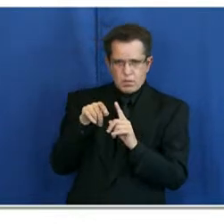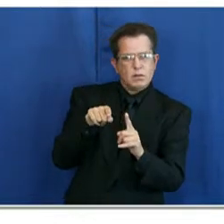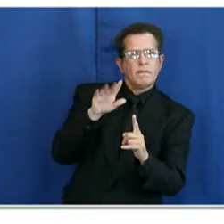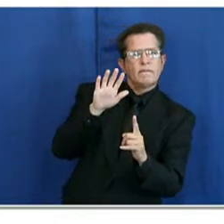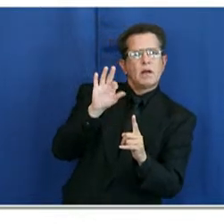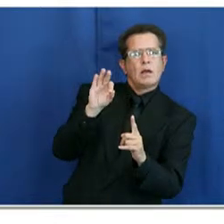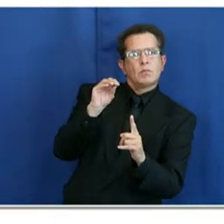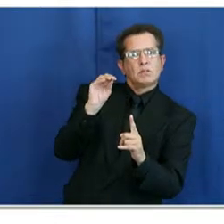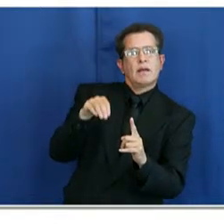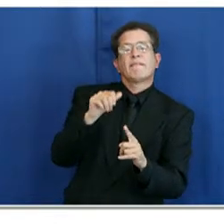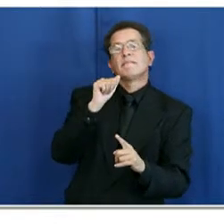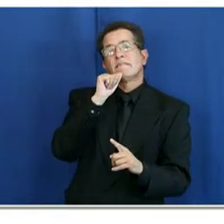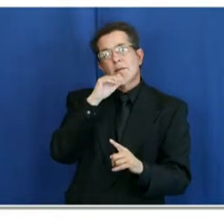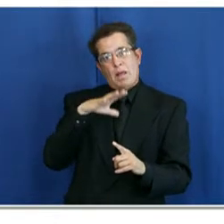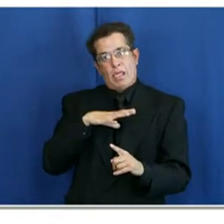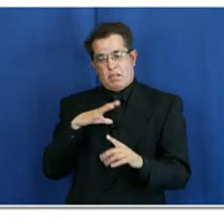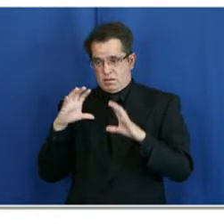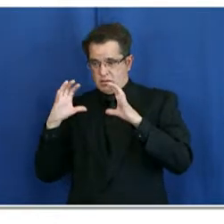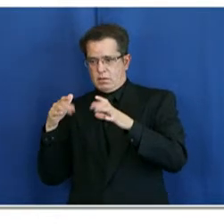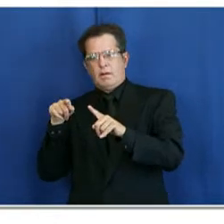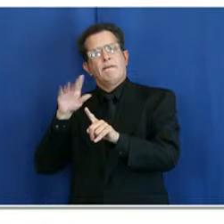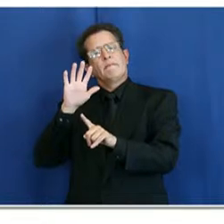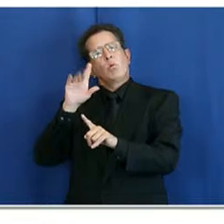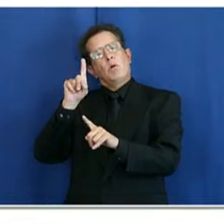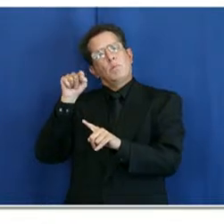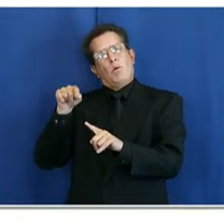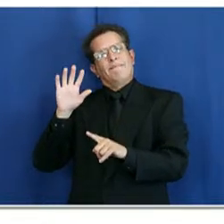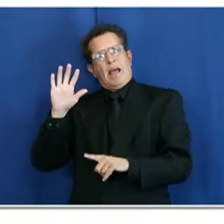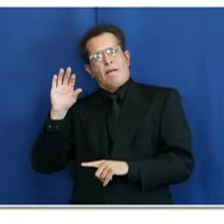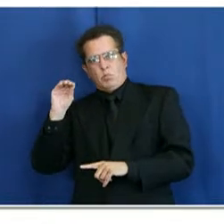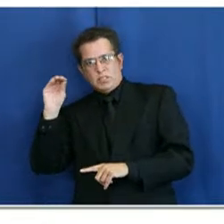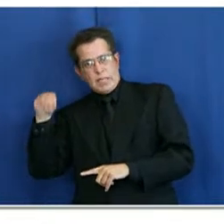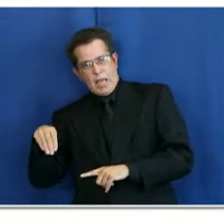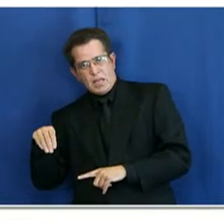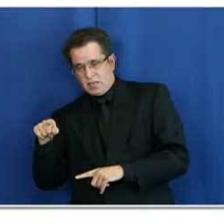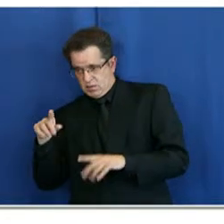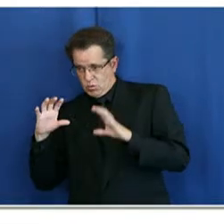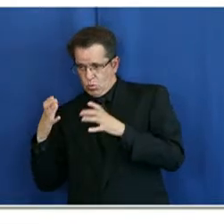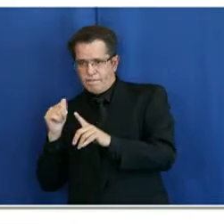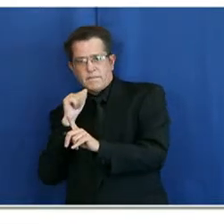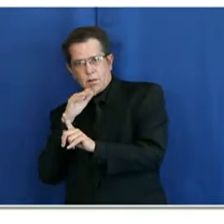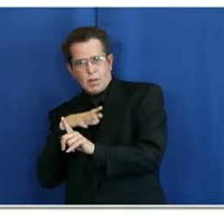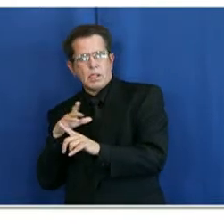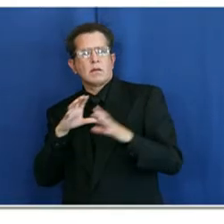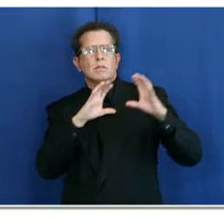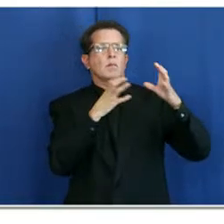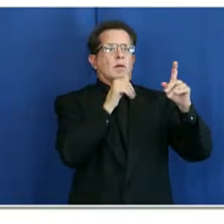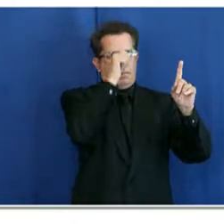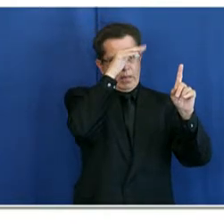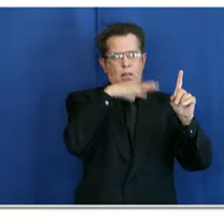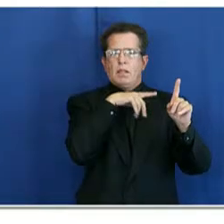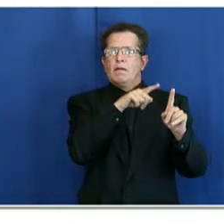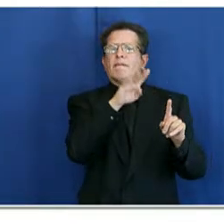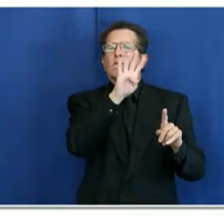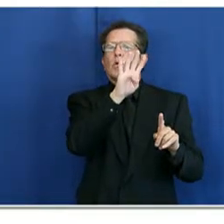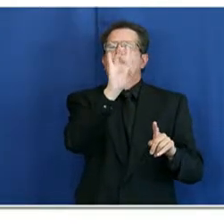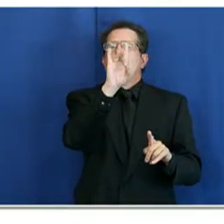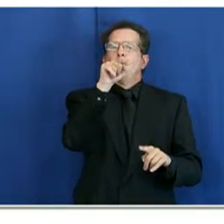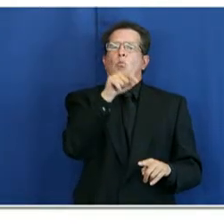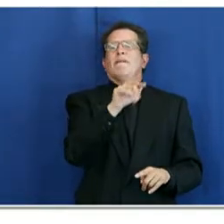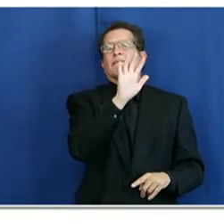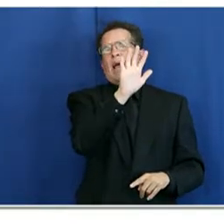cases. Females represent 51.5% of the total number of cases, and males